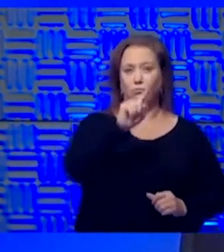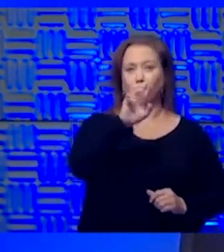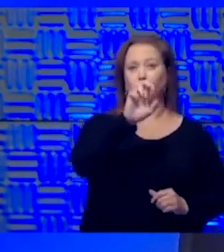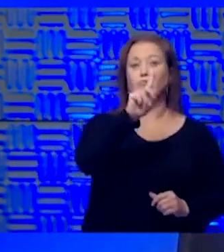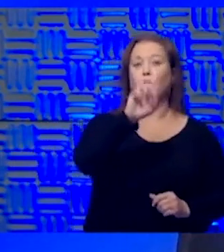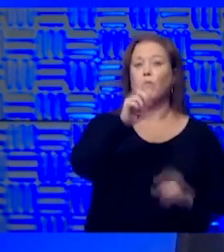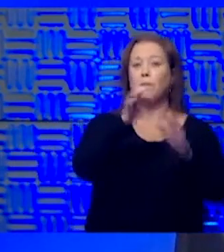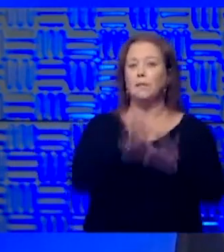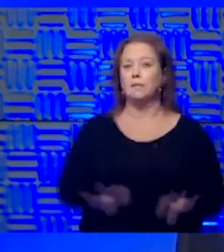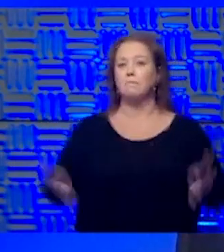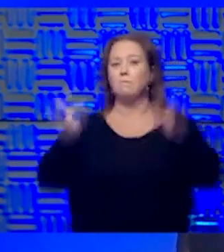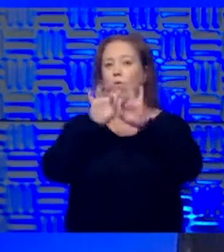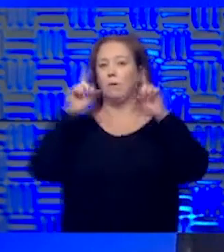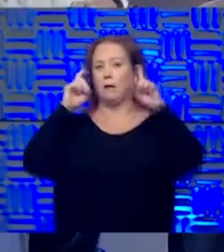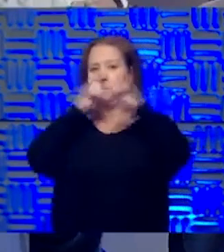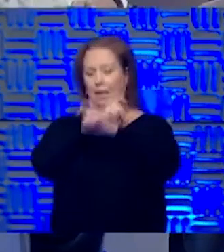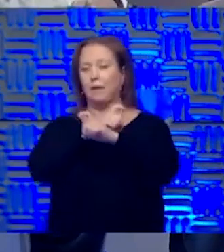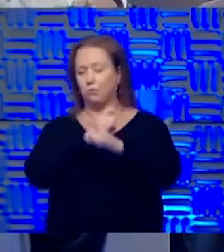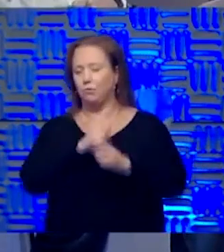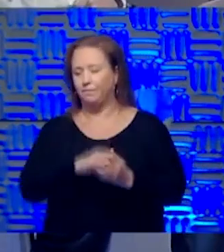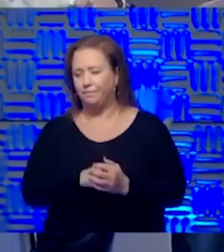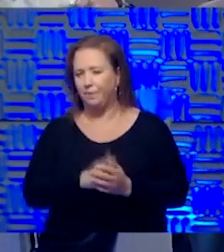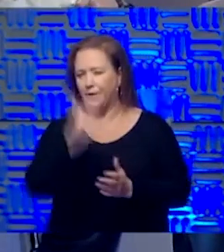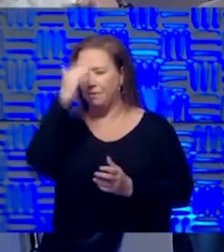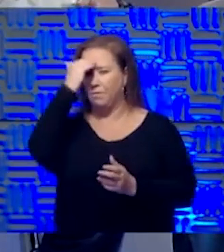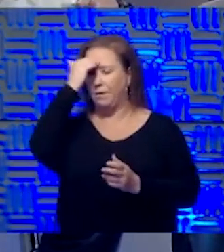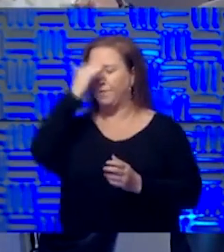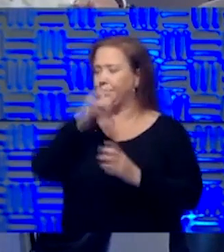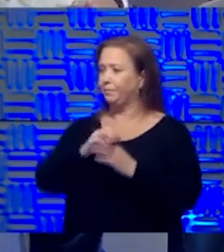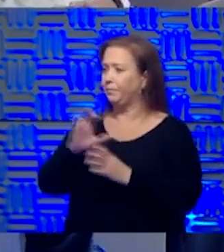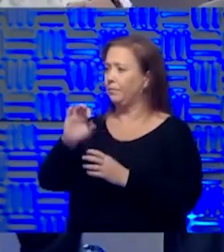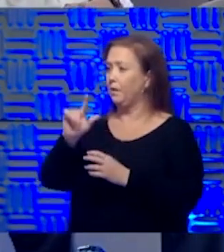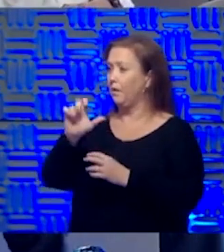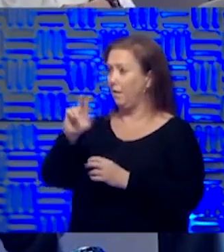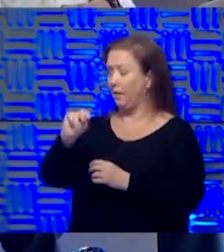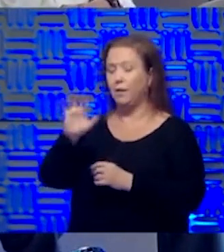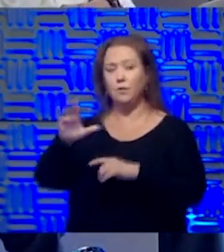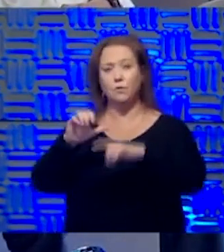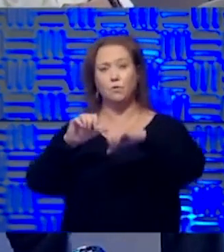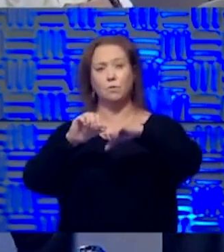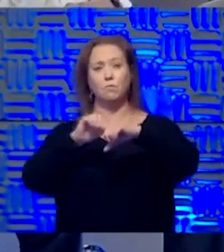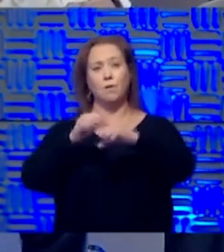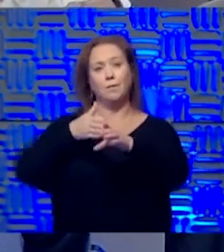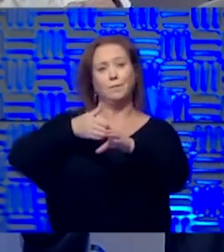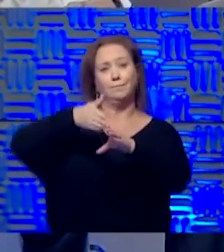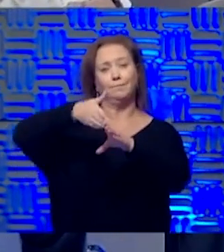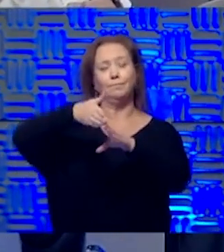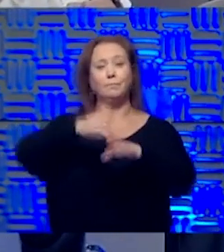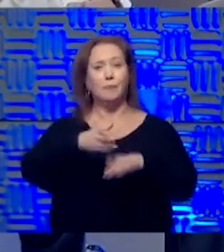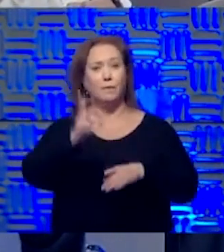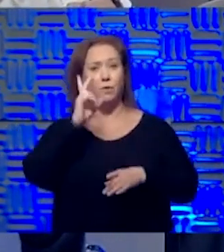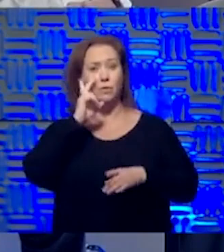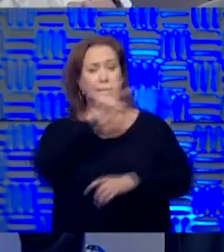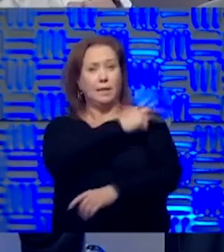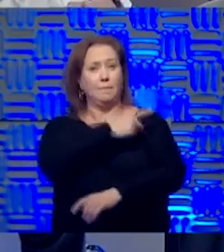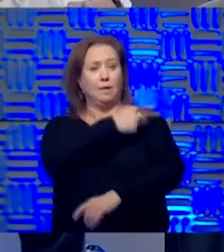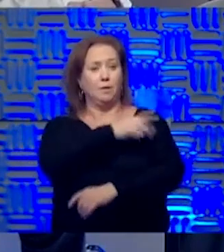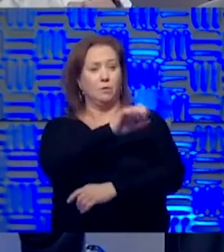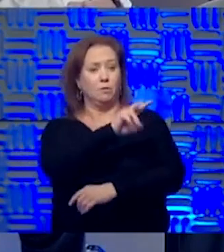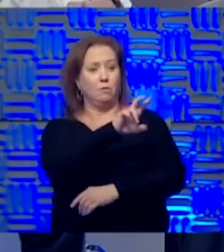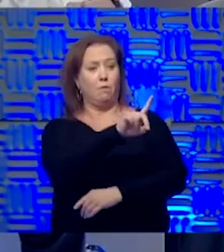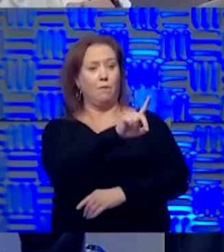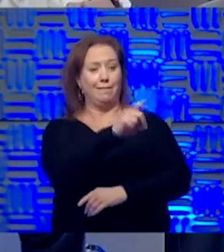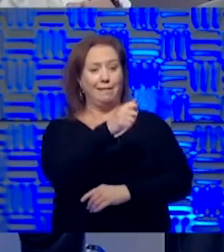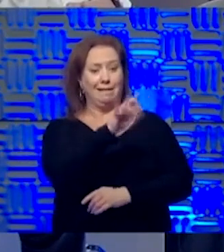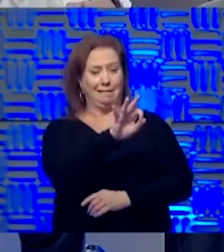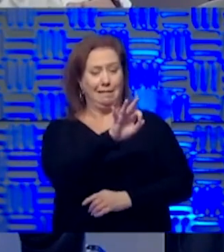an important complication to be aware of. It is. And Colleen, this is an area that you practice in specifically. Have you seen some patients with COVID-19 who have